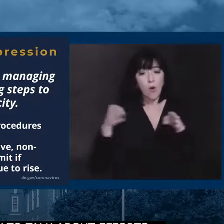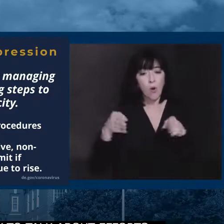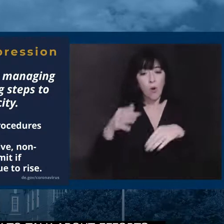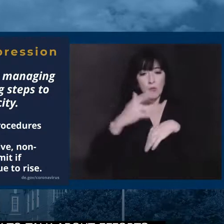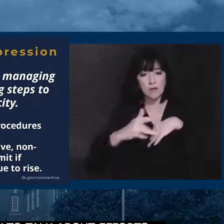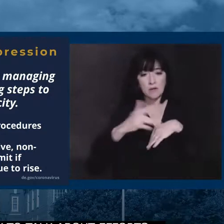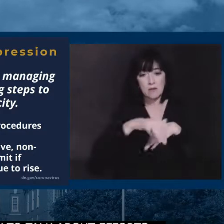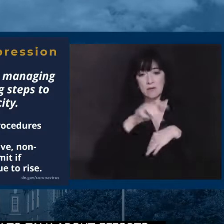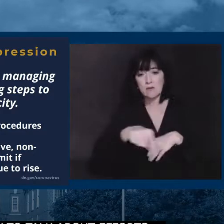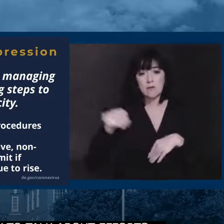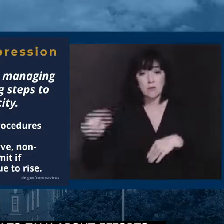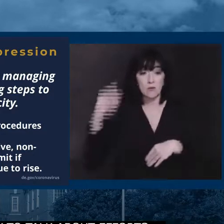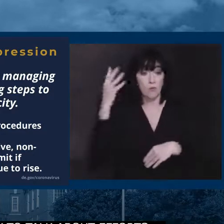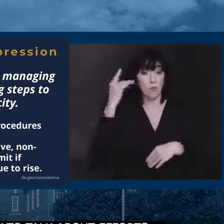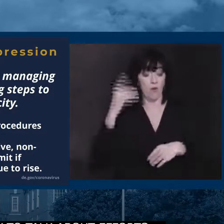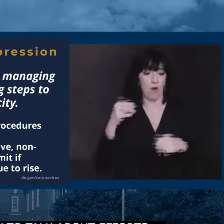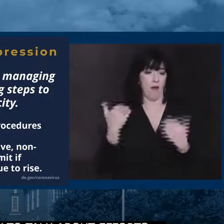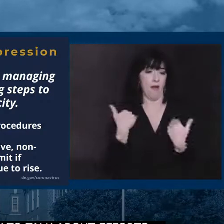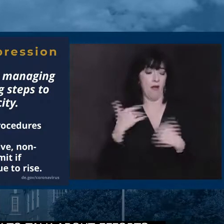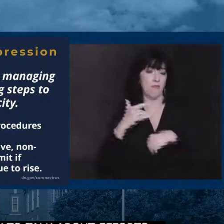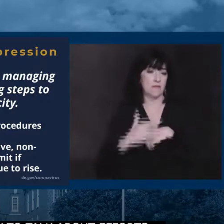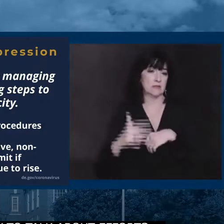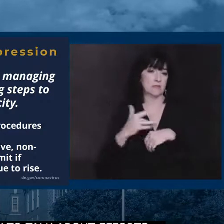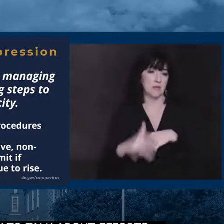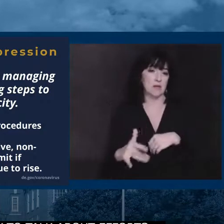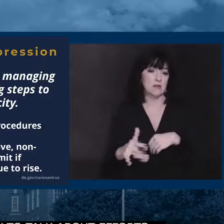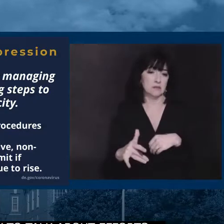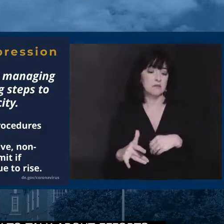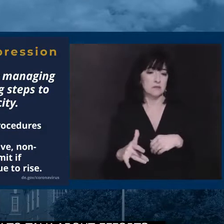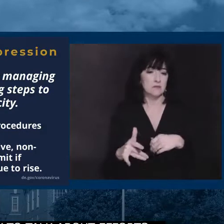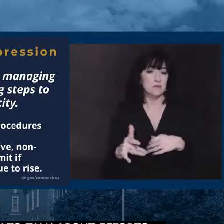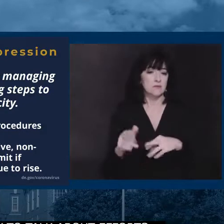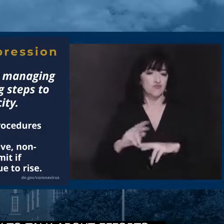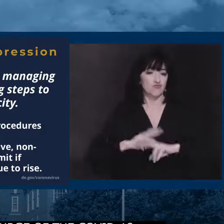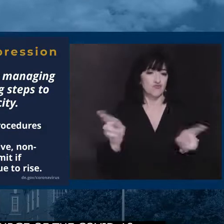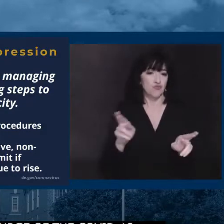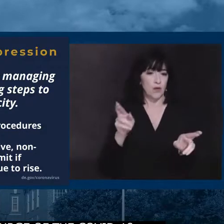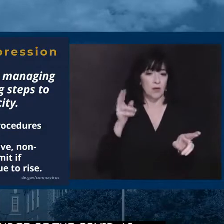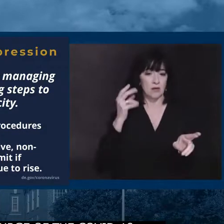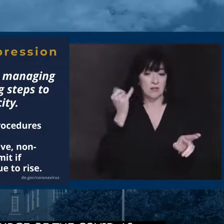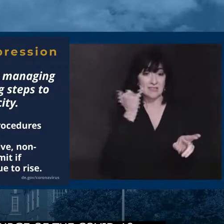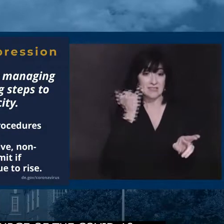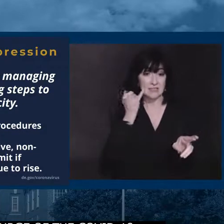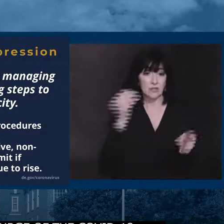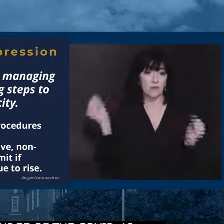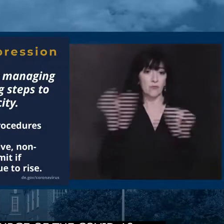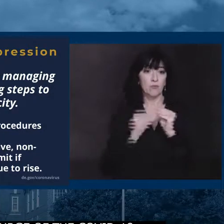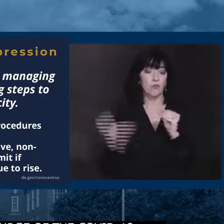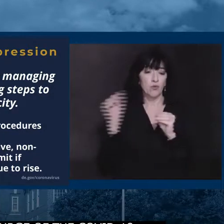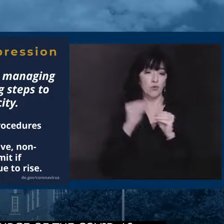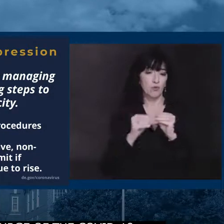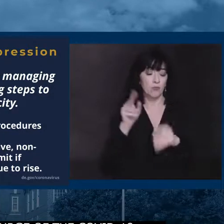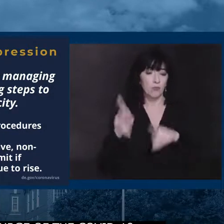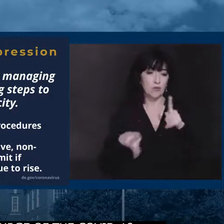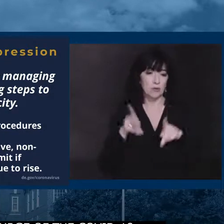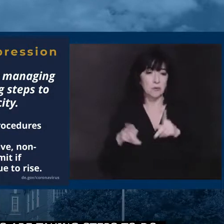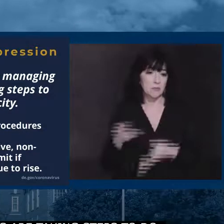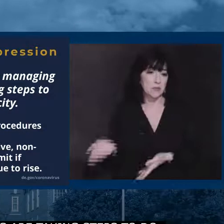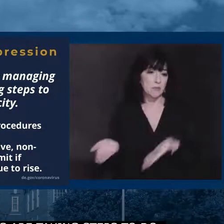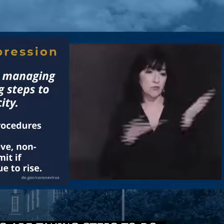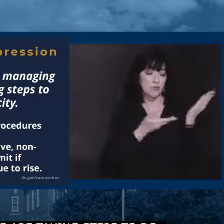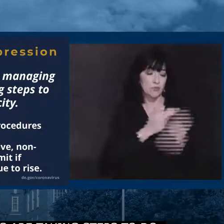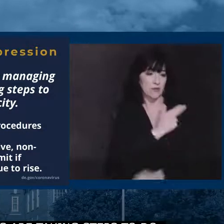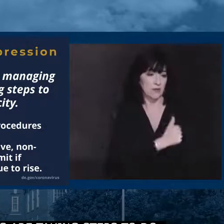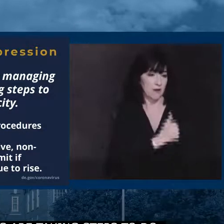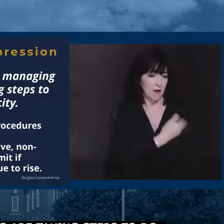And the hospitals are taking steps to do that, to manage the surge and to preserve that capacity. You've heard me say